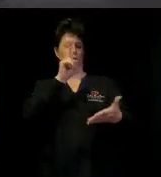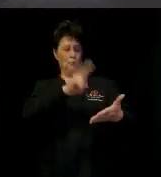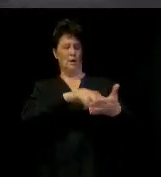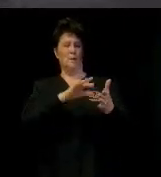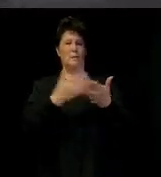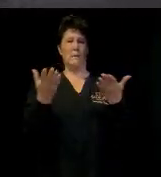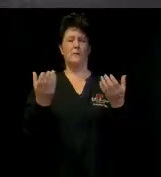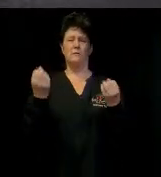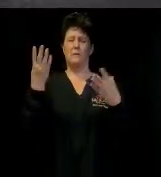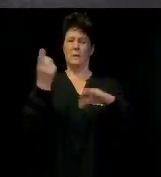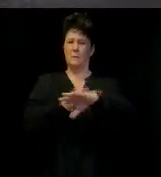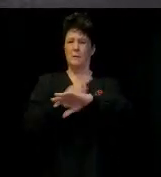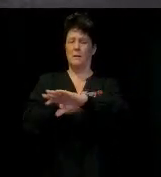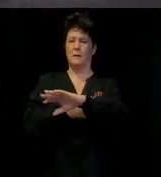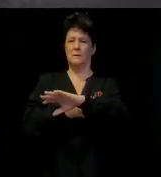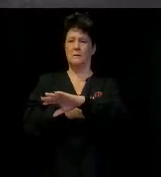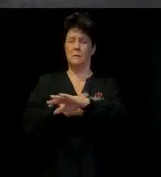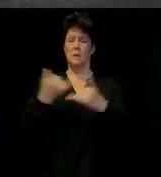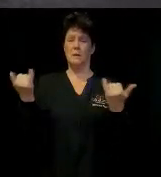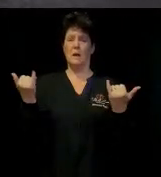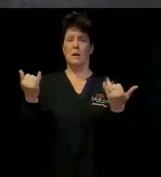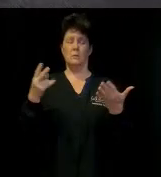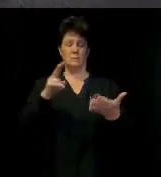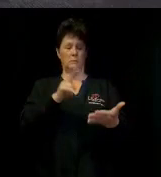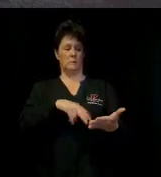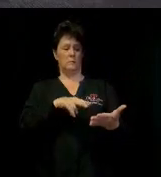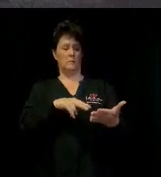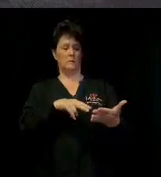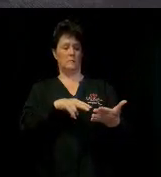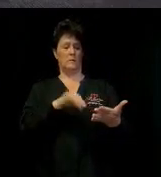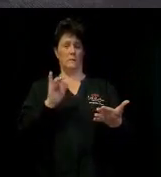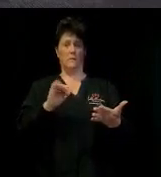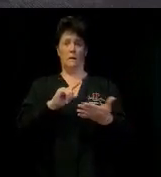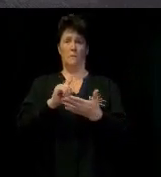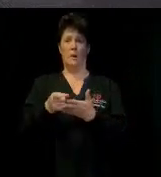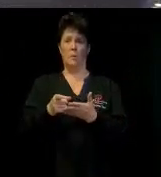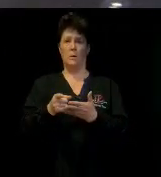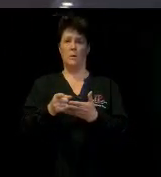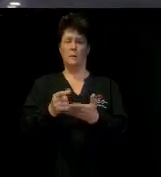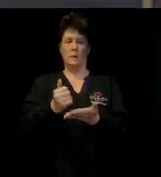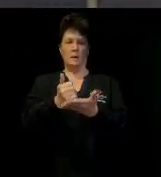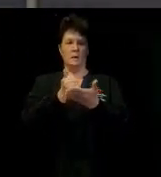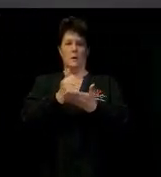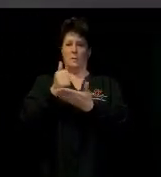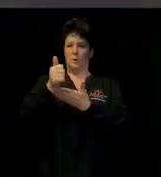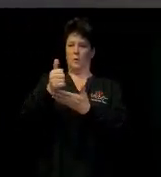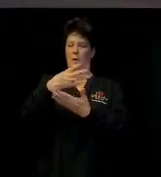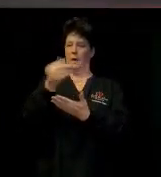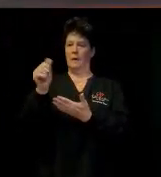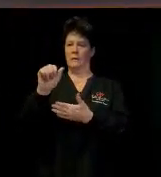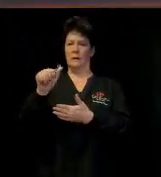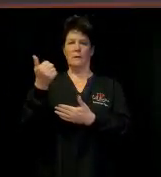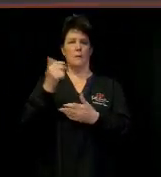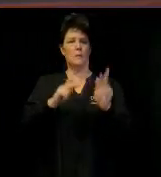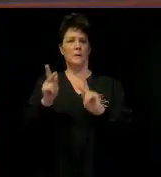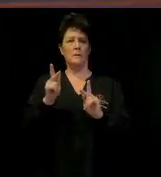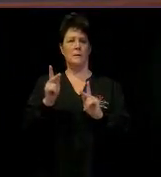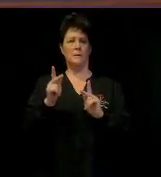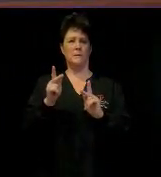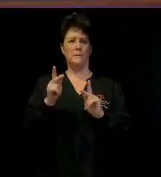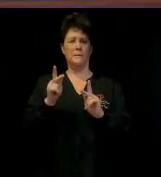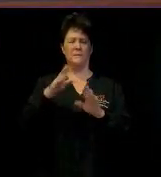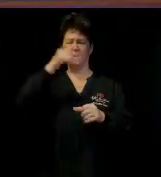it ought to be that alive to you because it's not just for that moment. See, what I'm trying to get to is there's a mentality. We're talking about